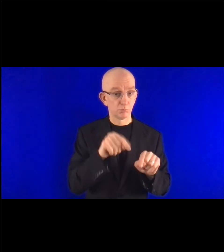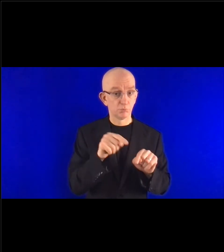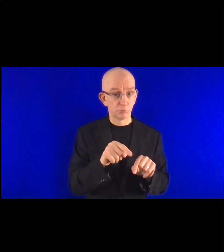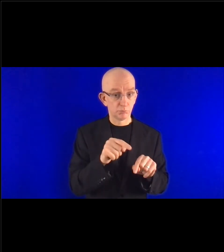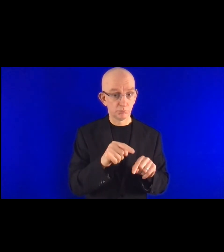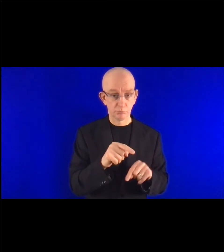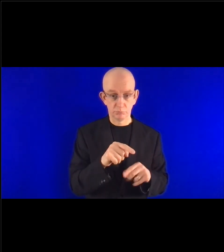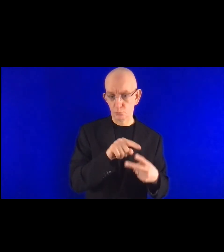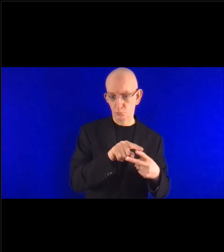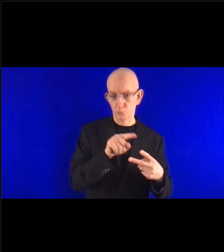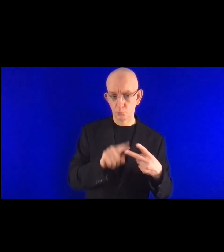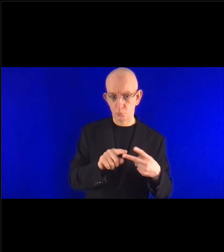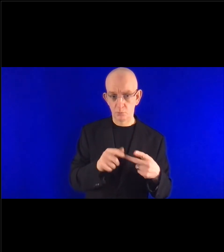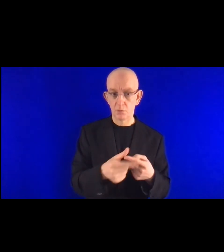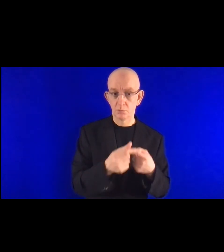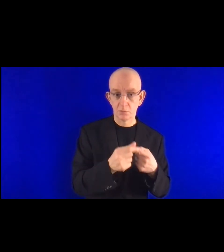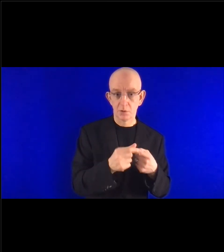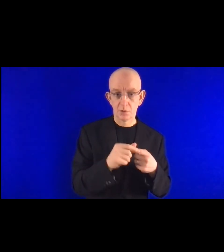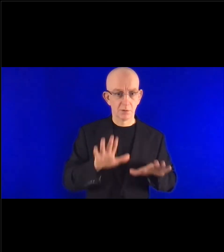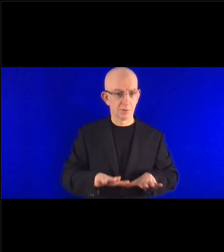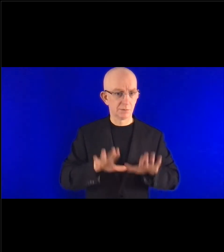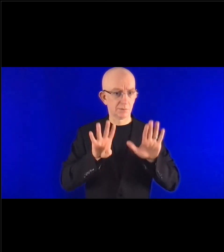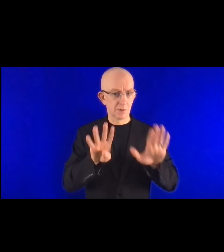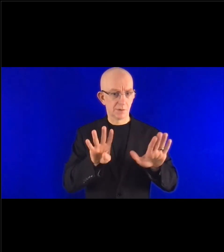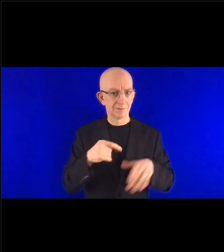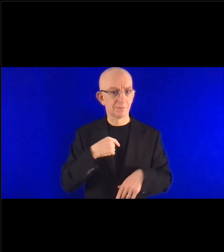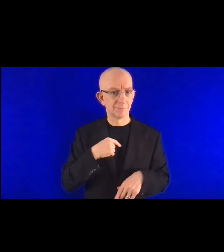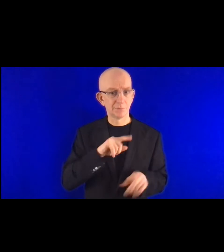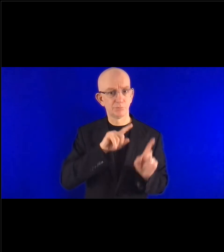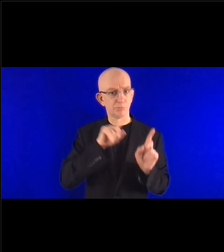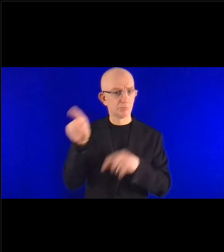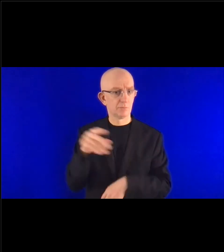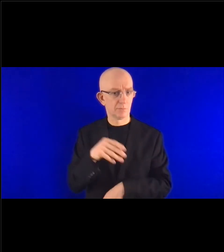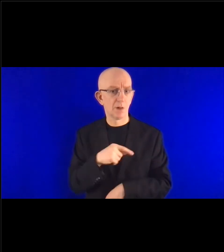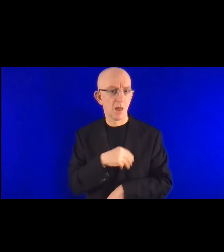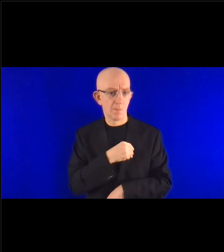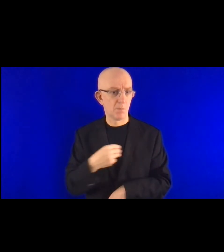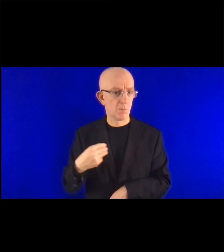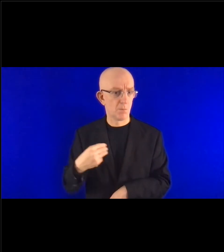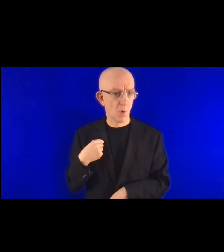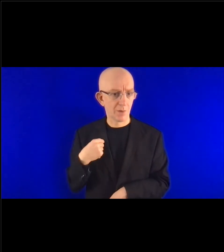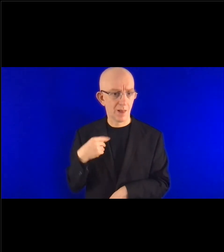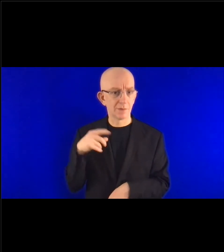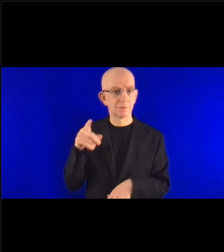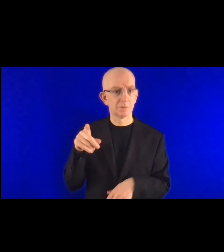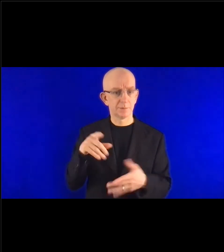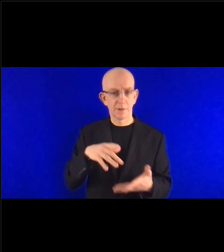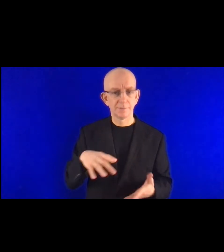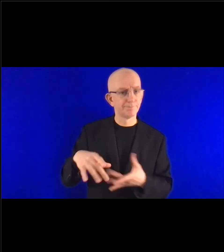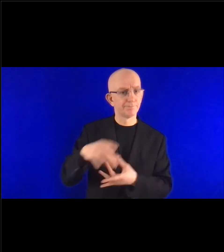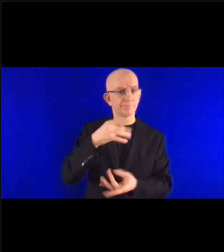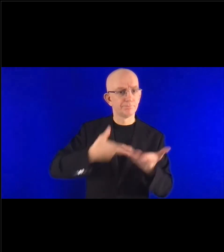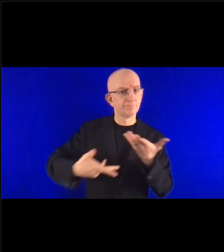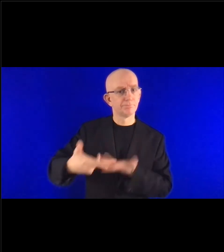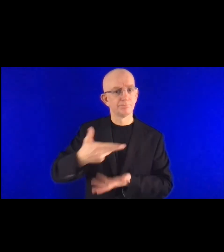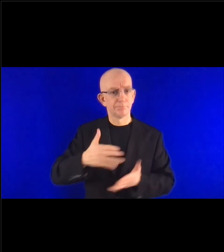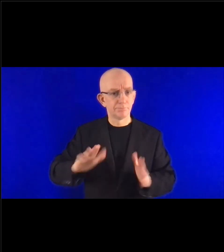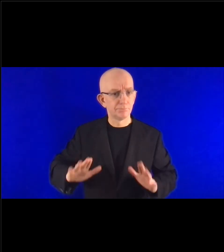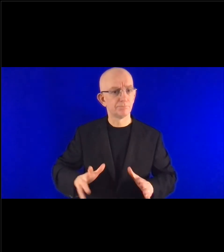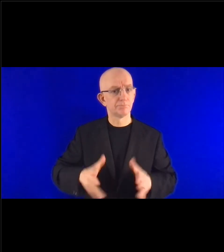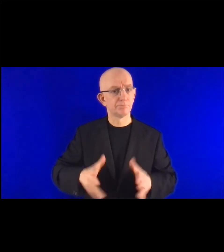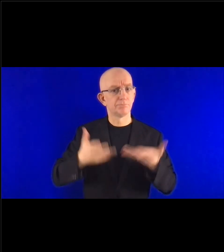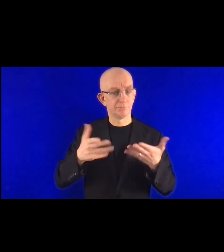had a sheet with the same indications no matter my gender or my occupation, which I found it weird. I sat down